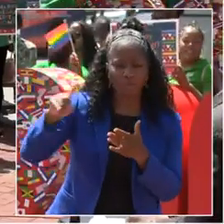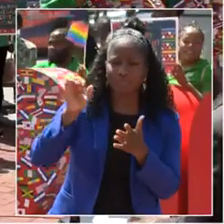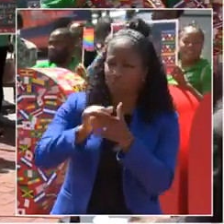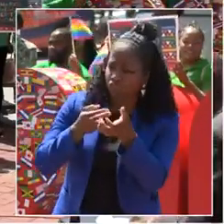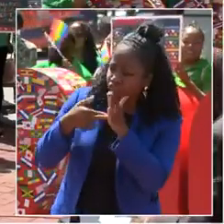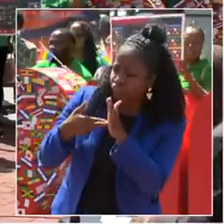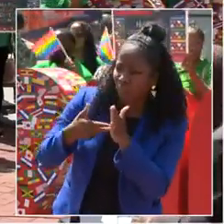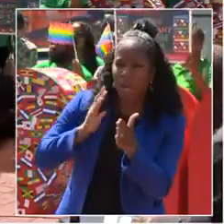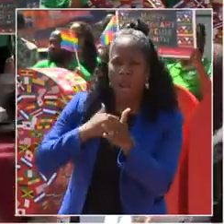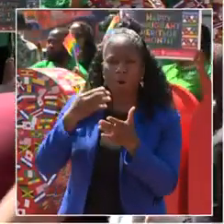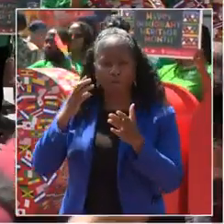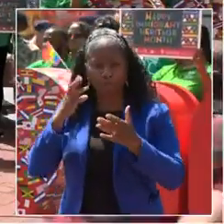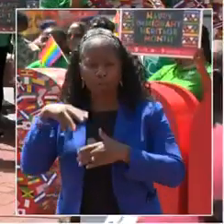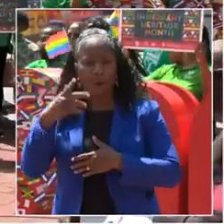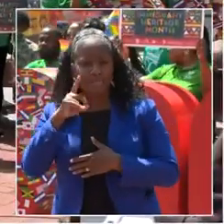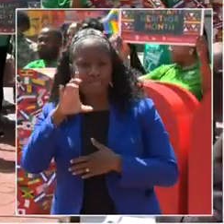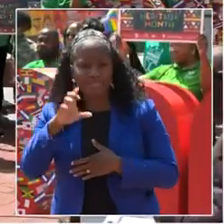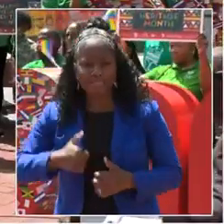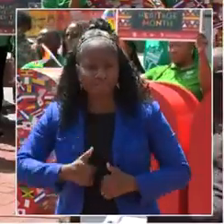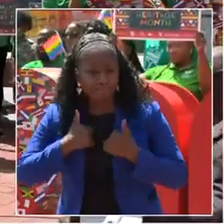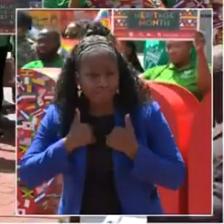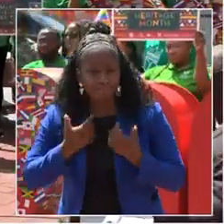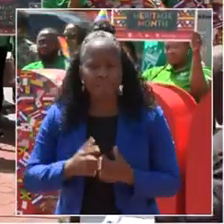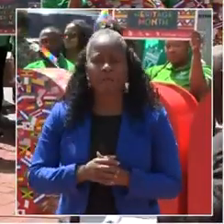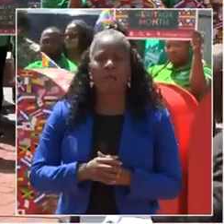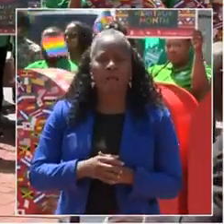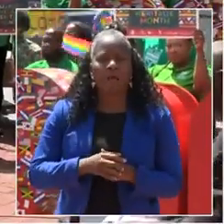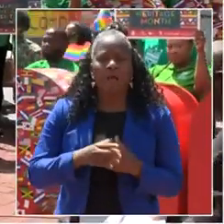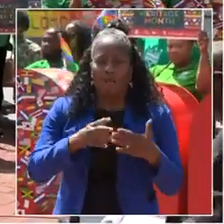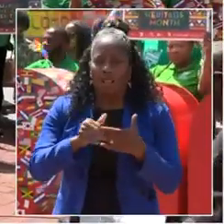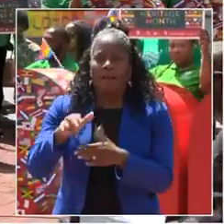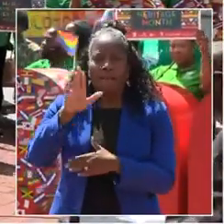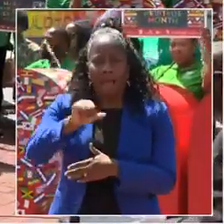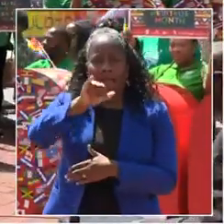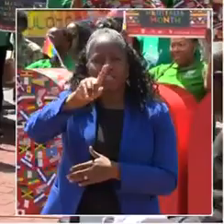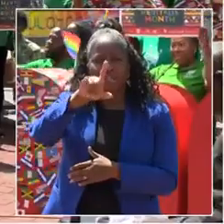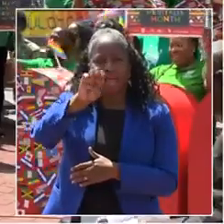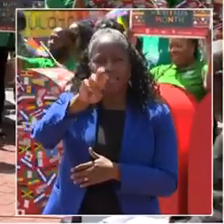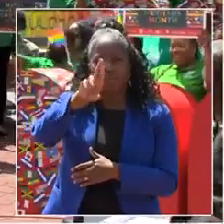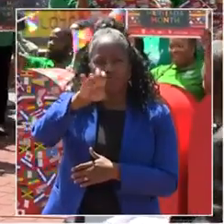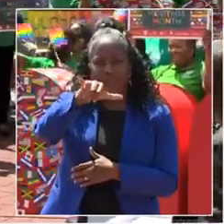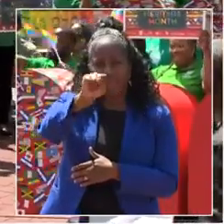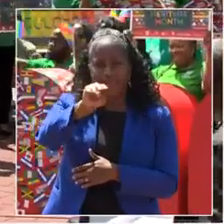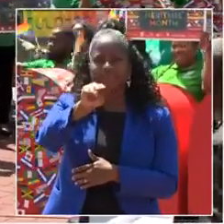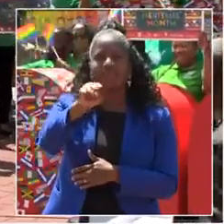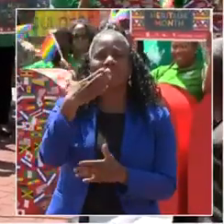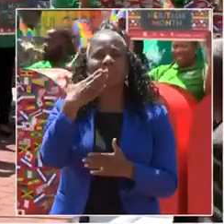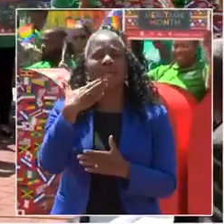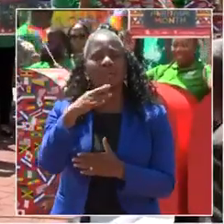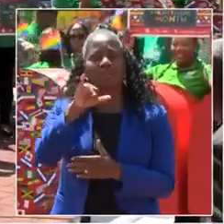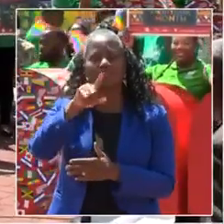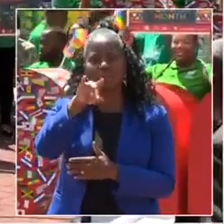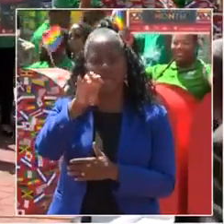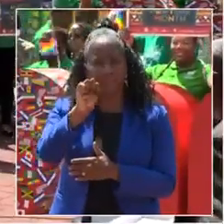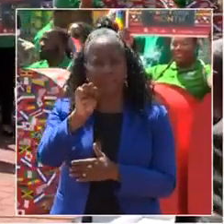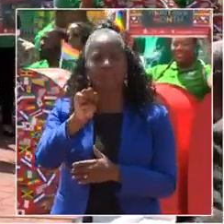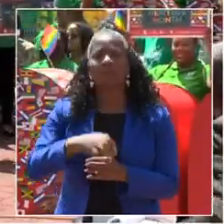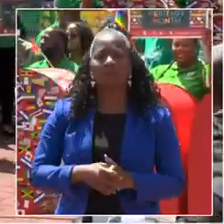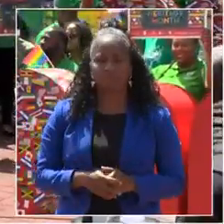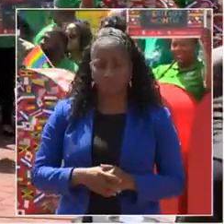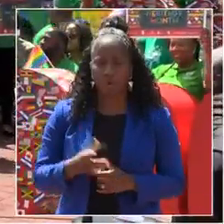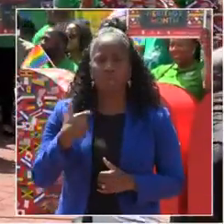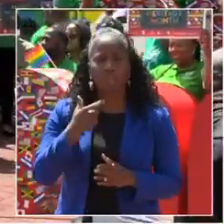constituency offices in Washington, D.C., led by Jackie Reyes. Thank you, Jackie. We are joined